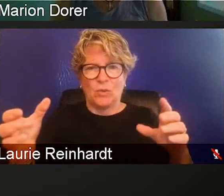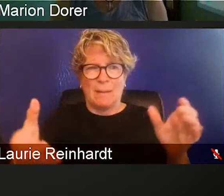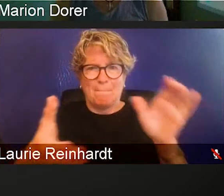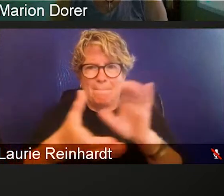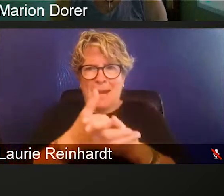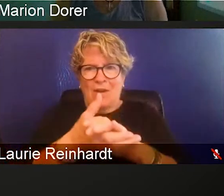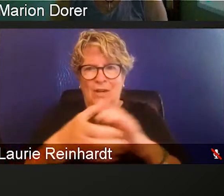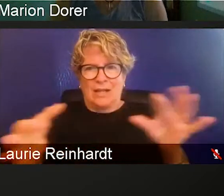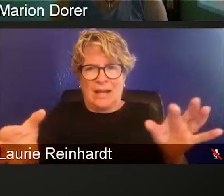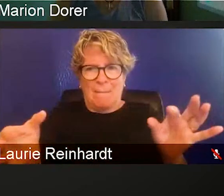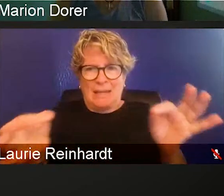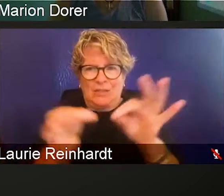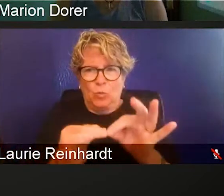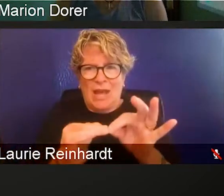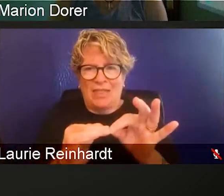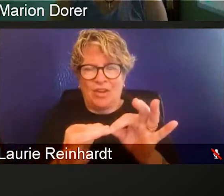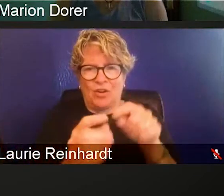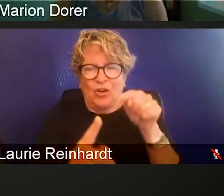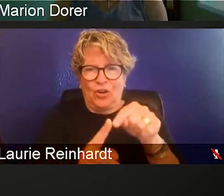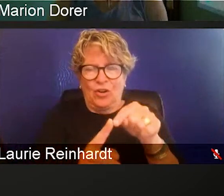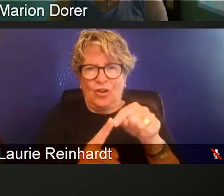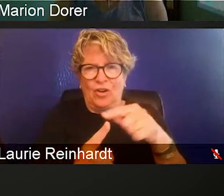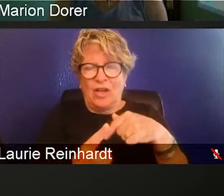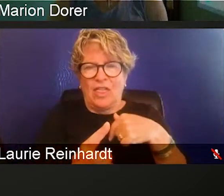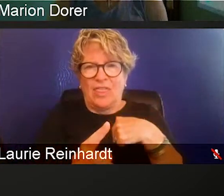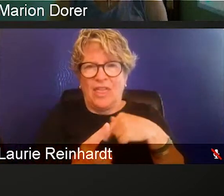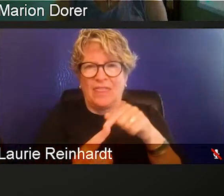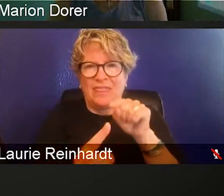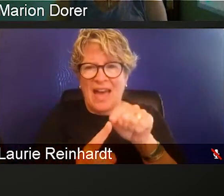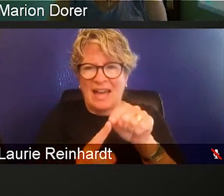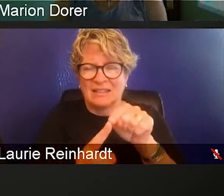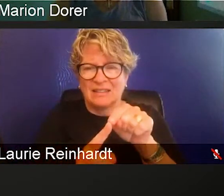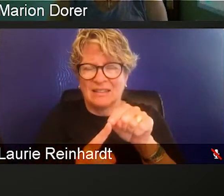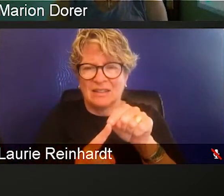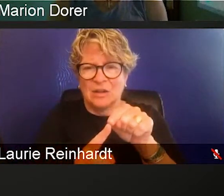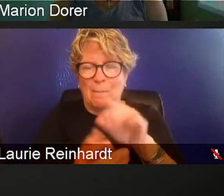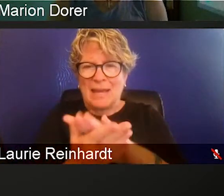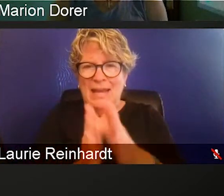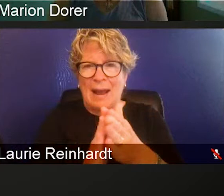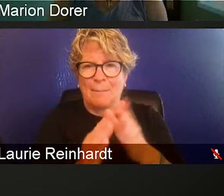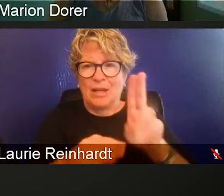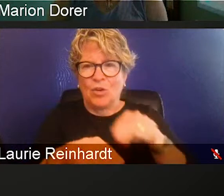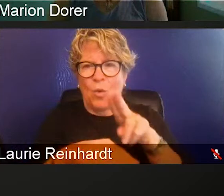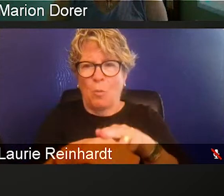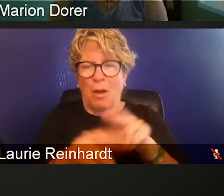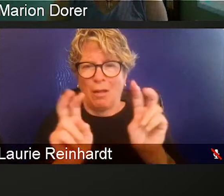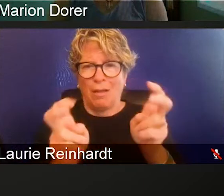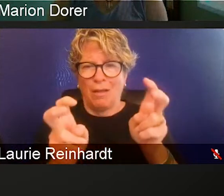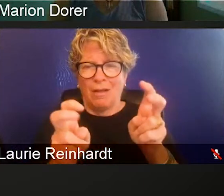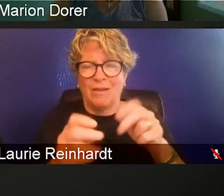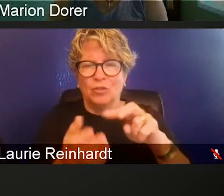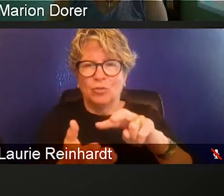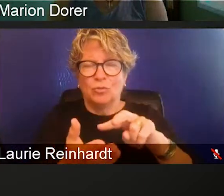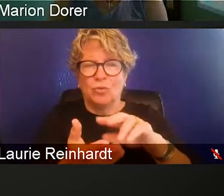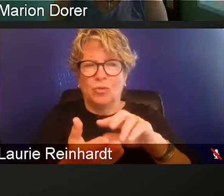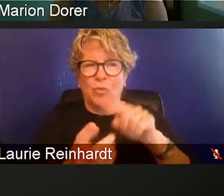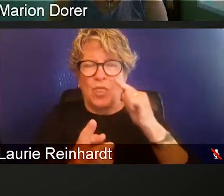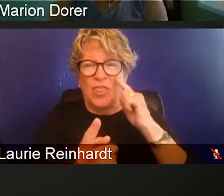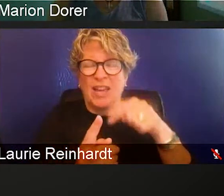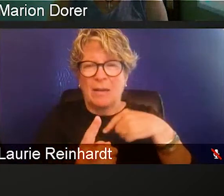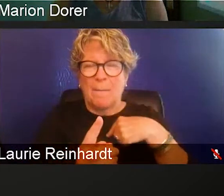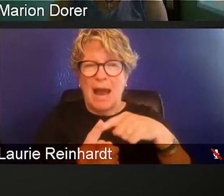the definition really small, that's what it would be for me. And thinking about that normalization of